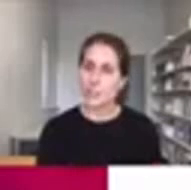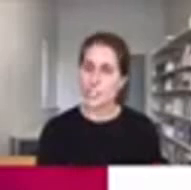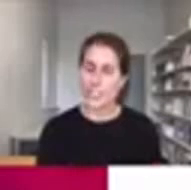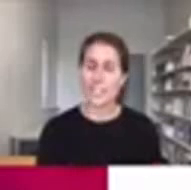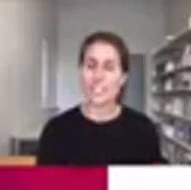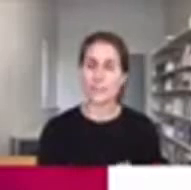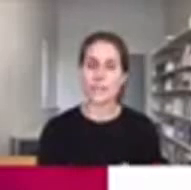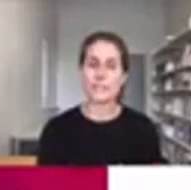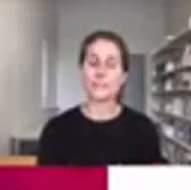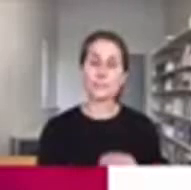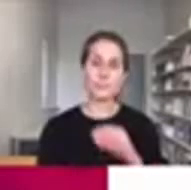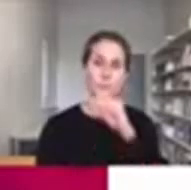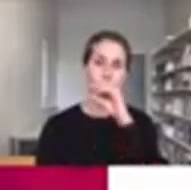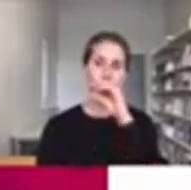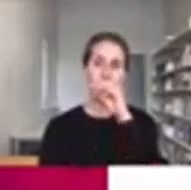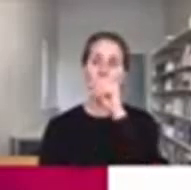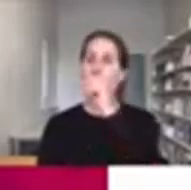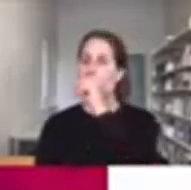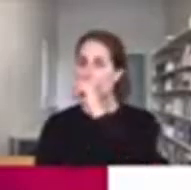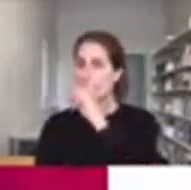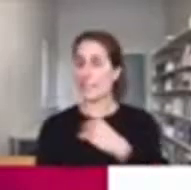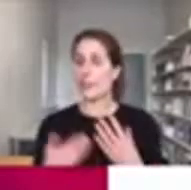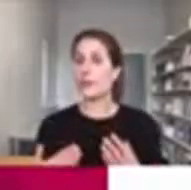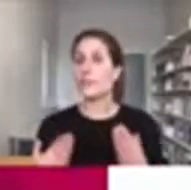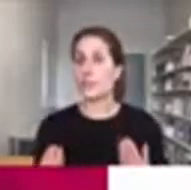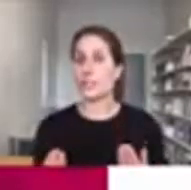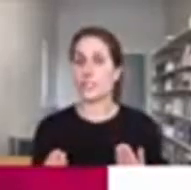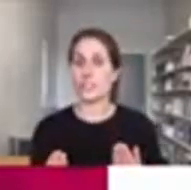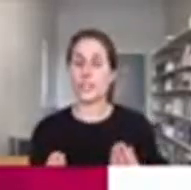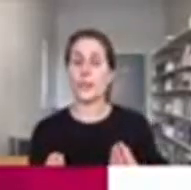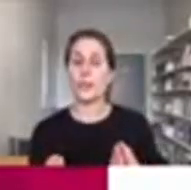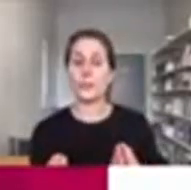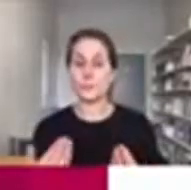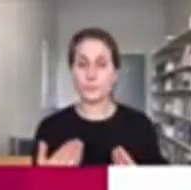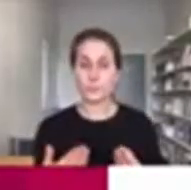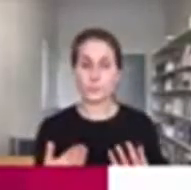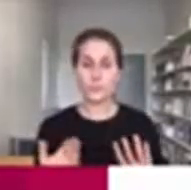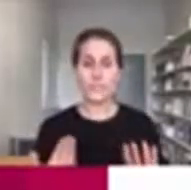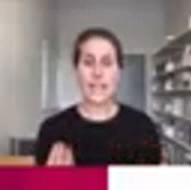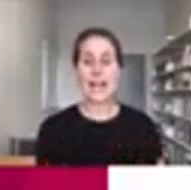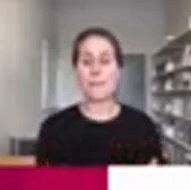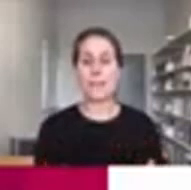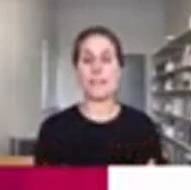in the higher education space, is that those students who